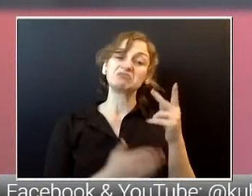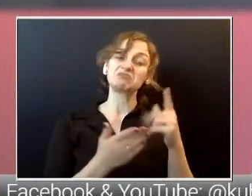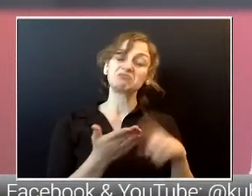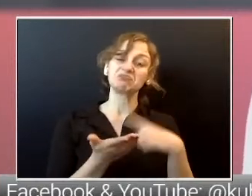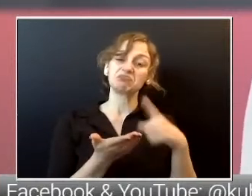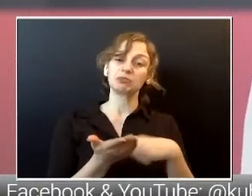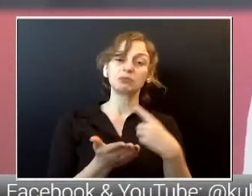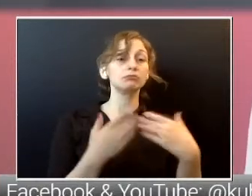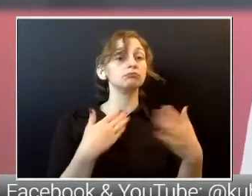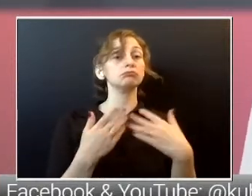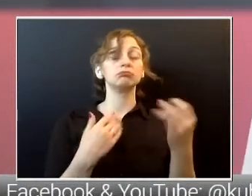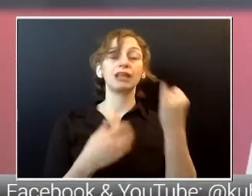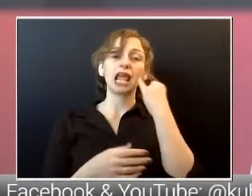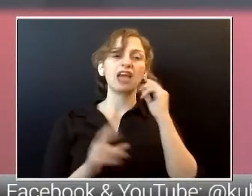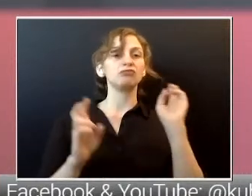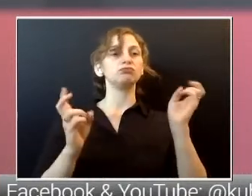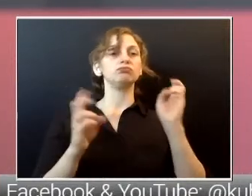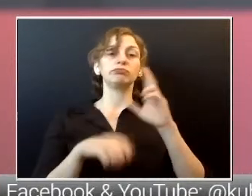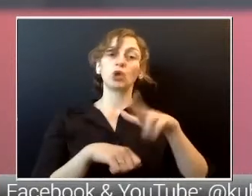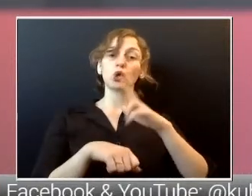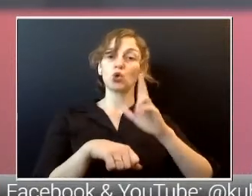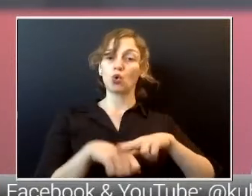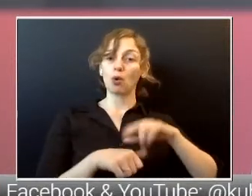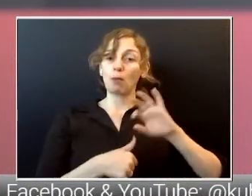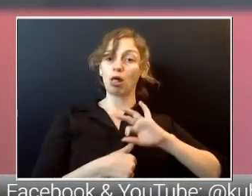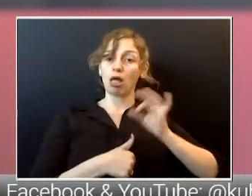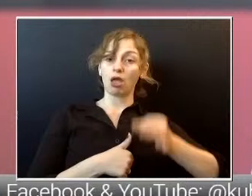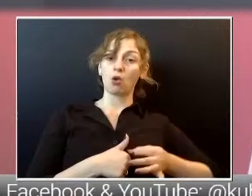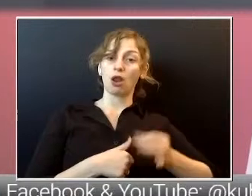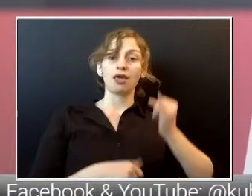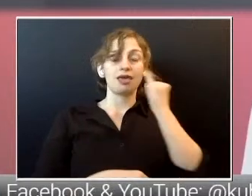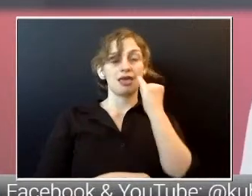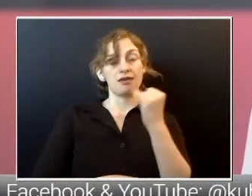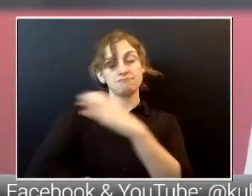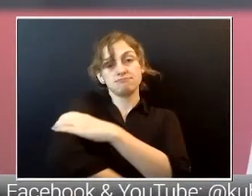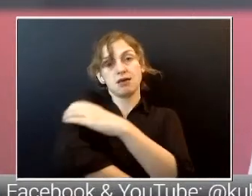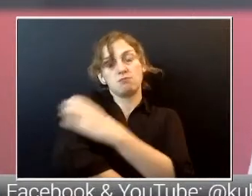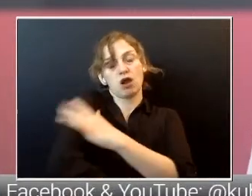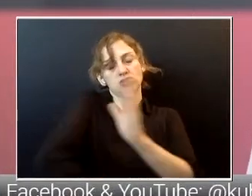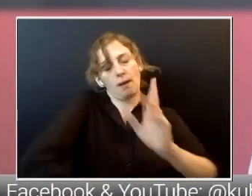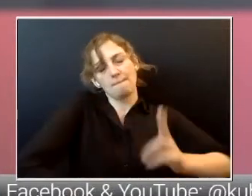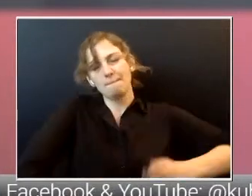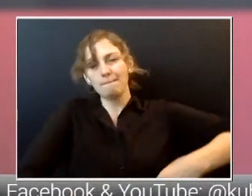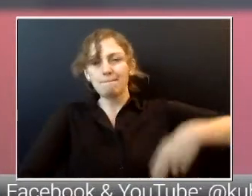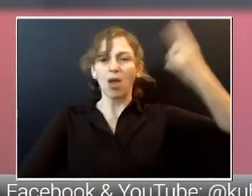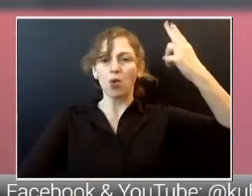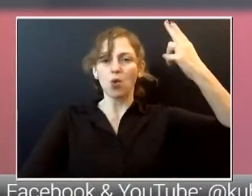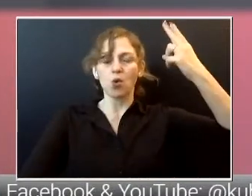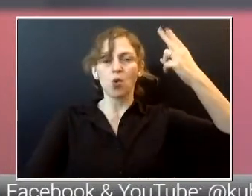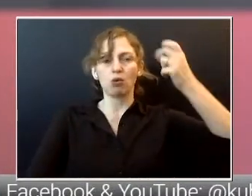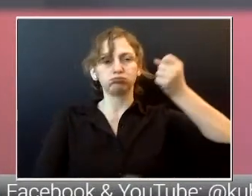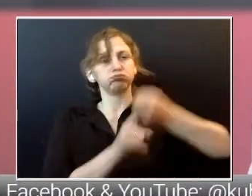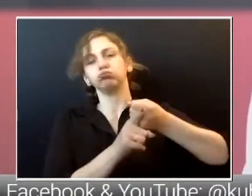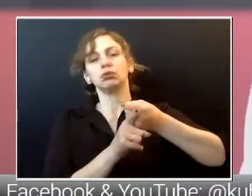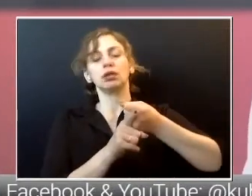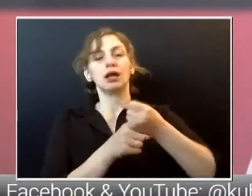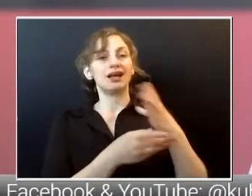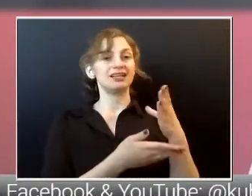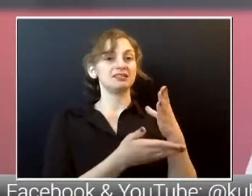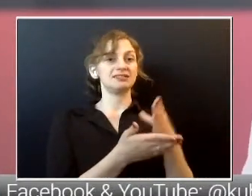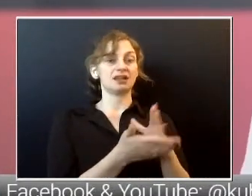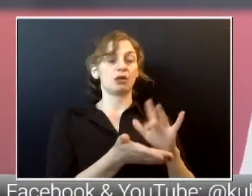quote normal aorta, if the blood pressure spikes up really, really high and they stop taking their medications